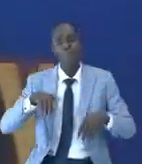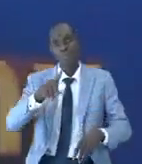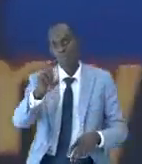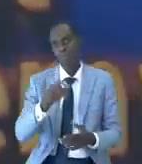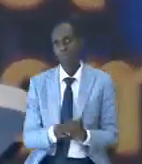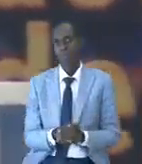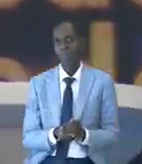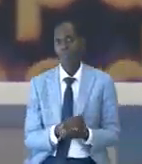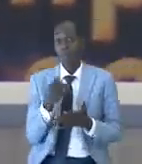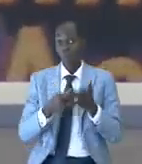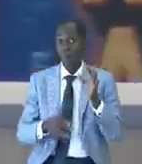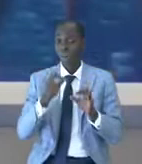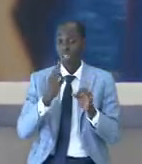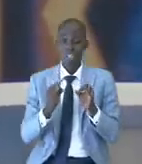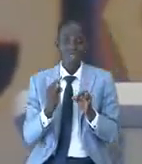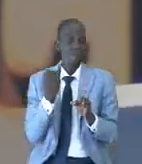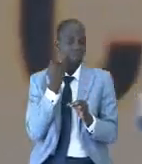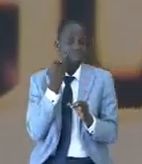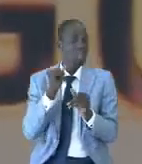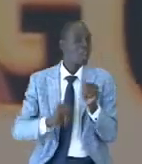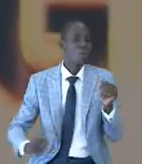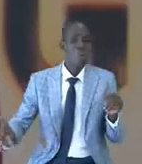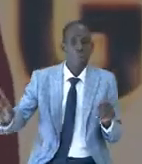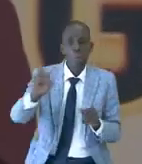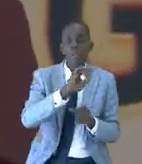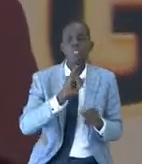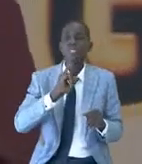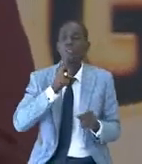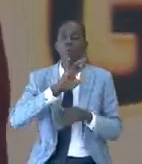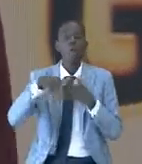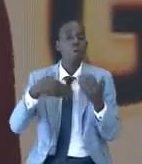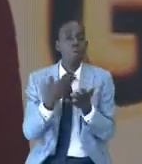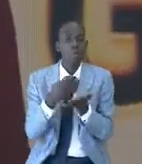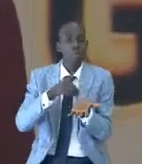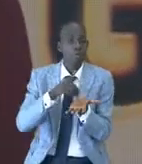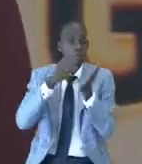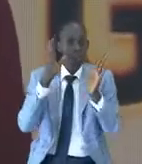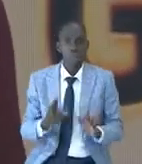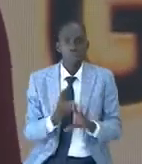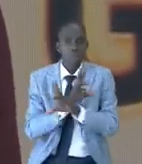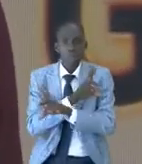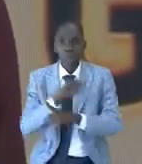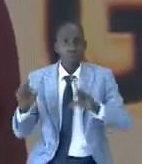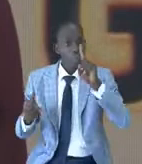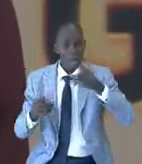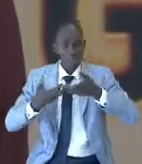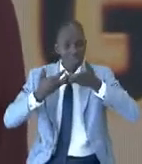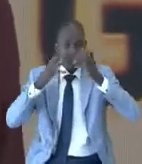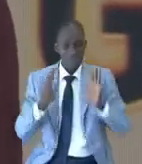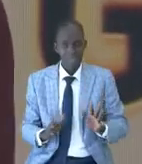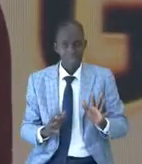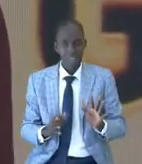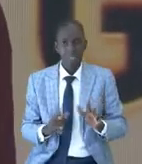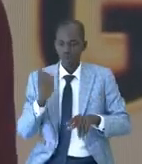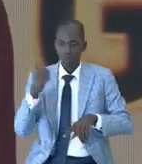is a medical doctor and there's no engineer? And we cannot build the bridge.